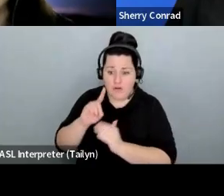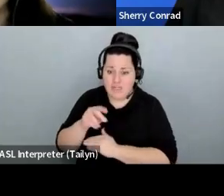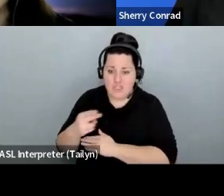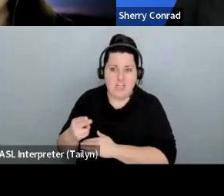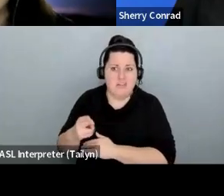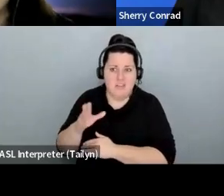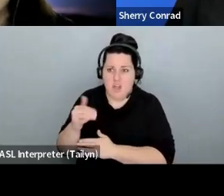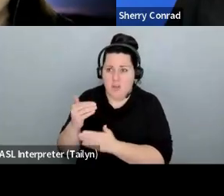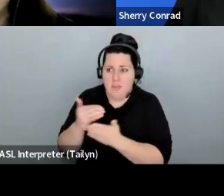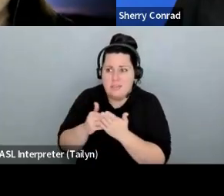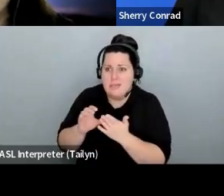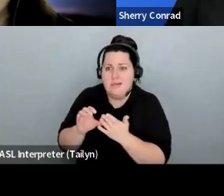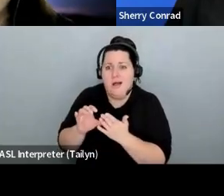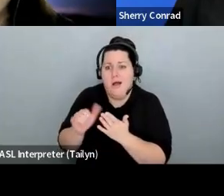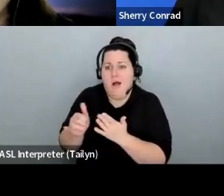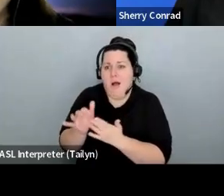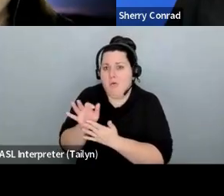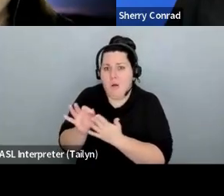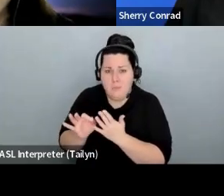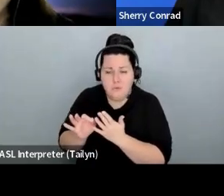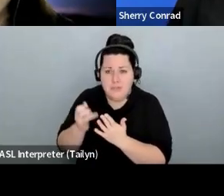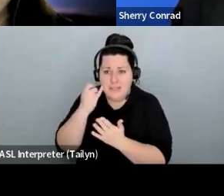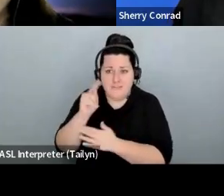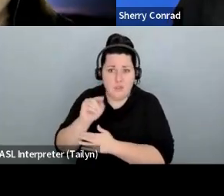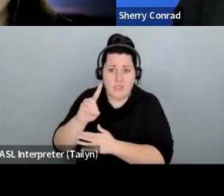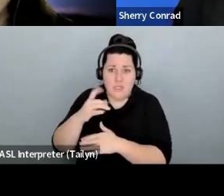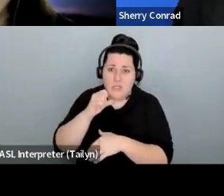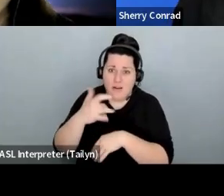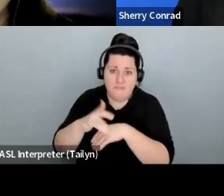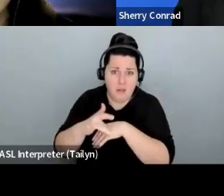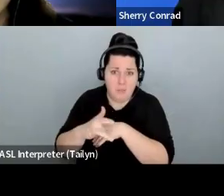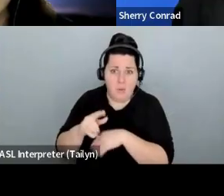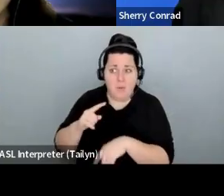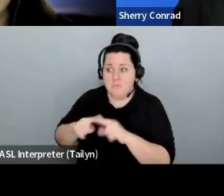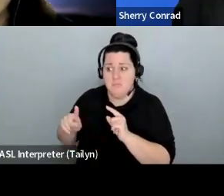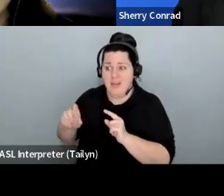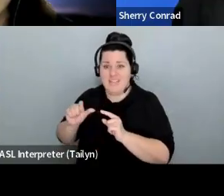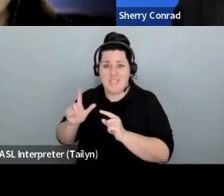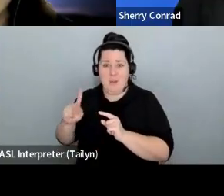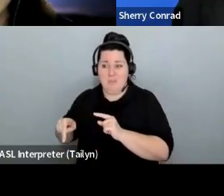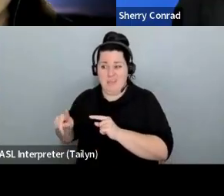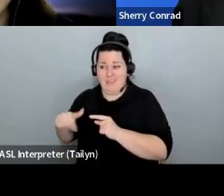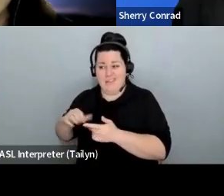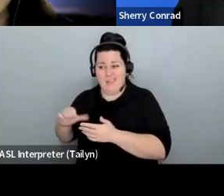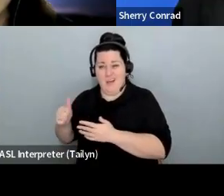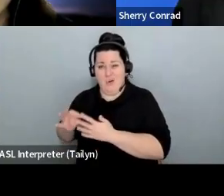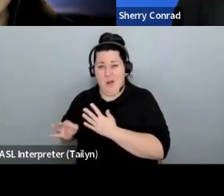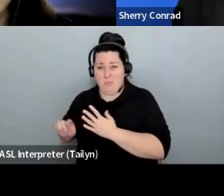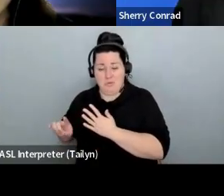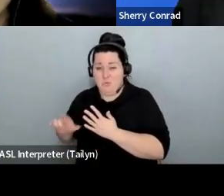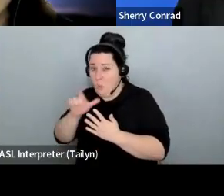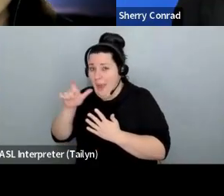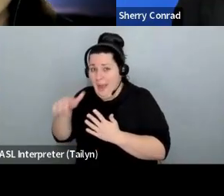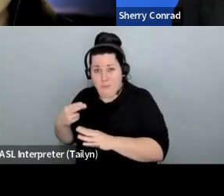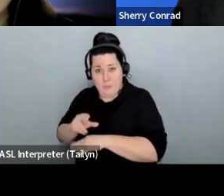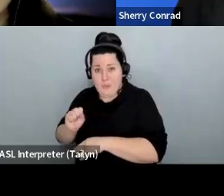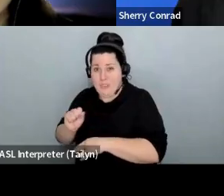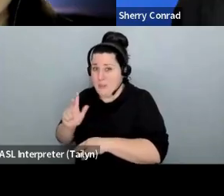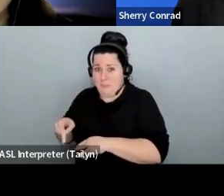an alternative in case the TOD was not available to do the communication and language.